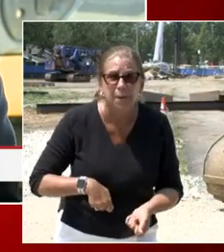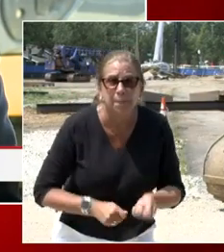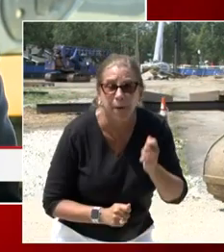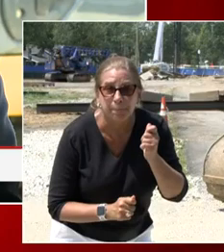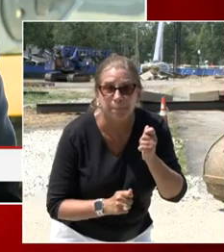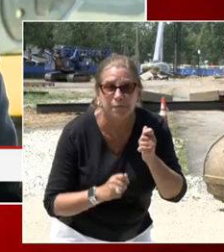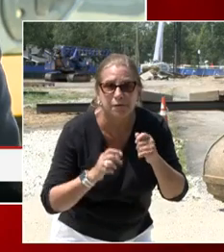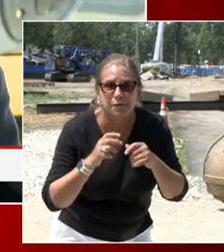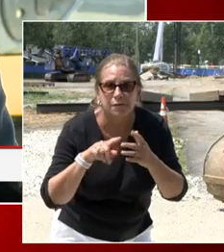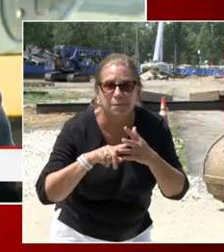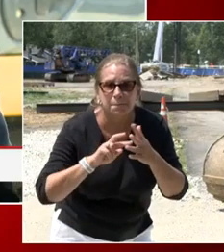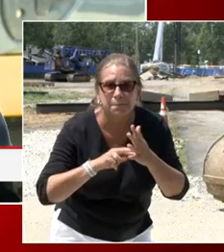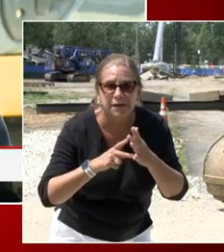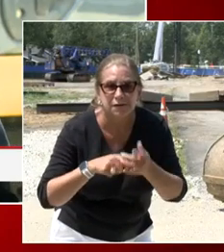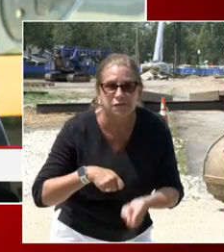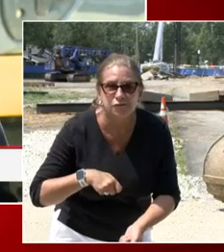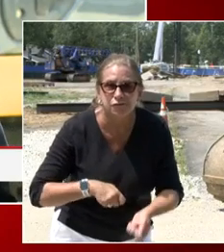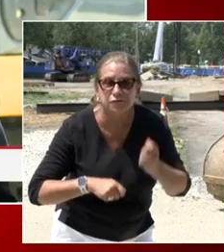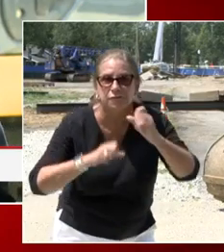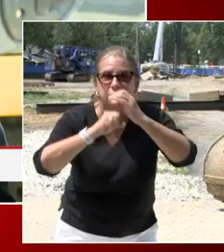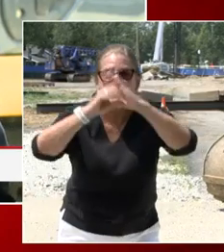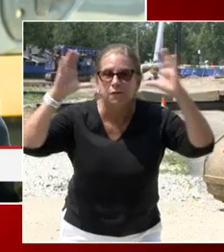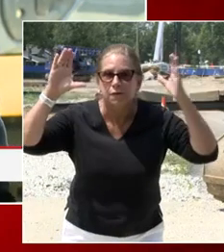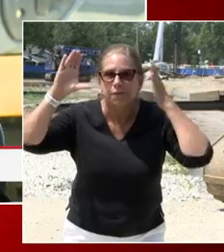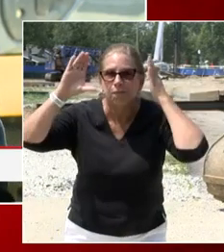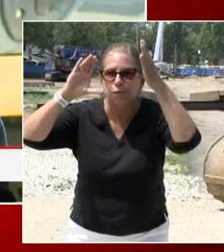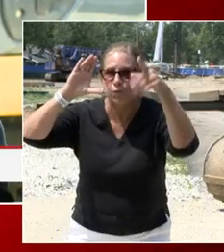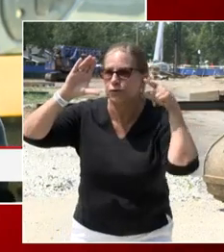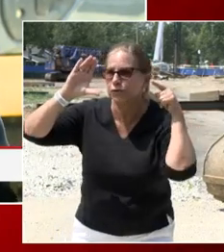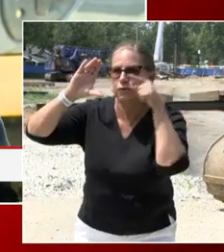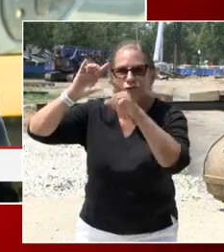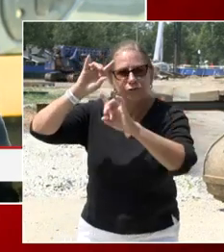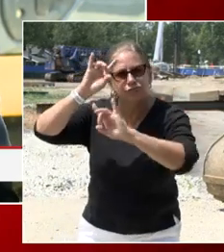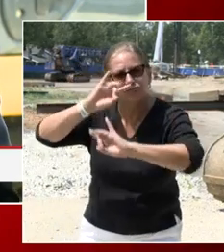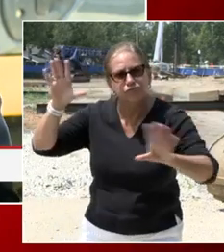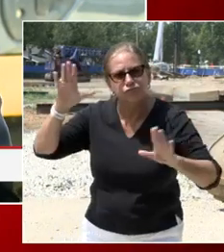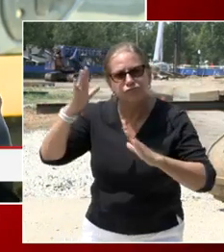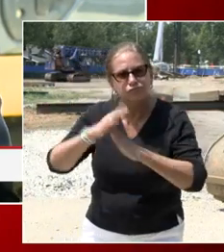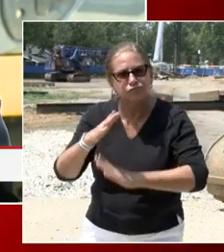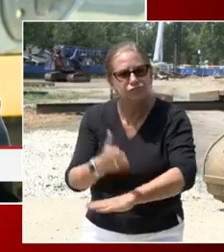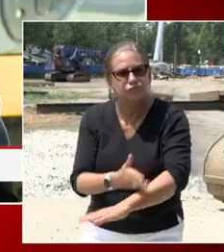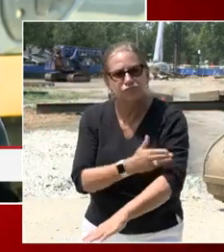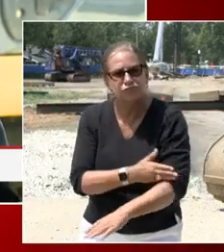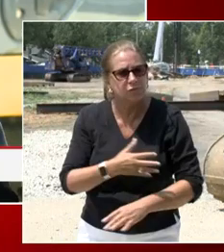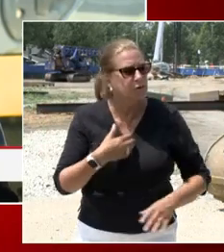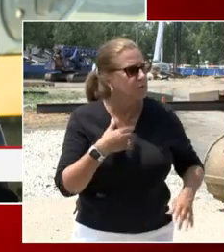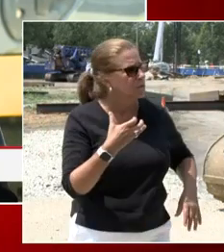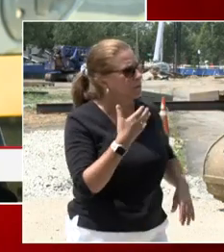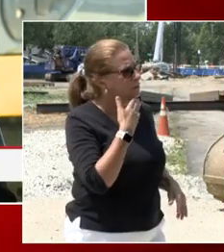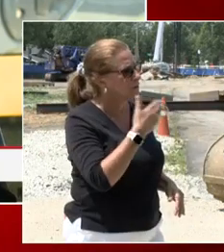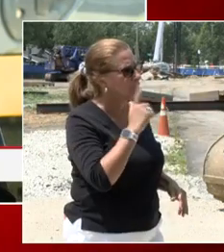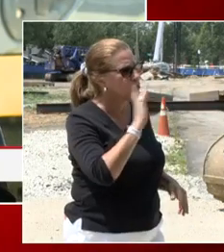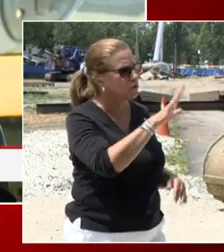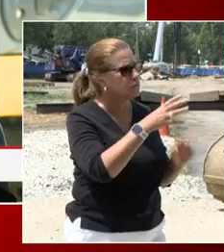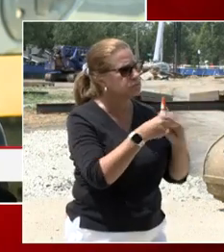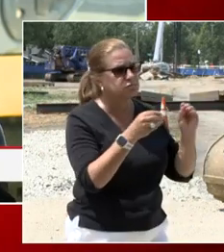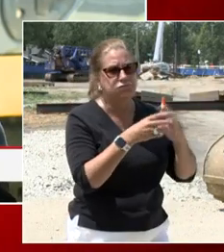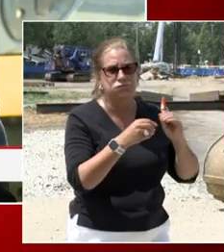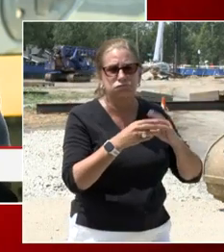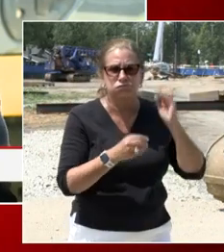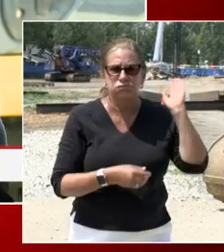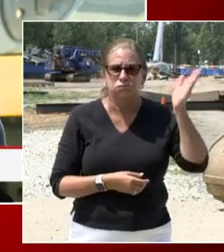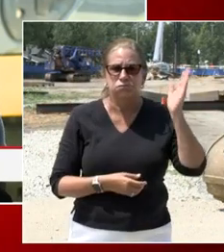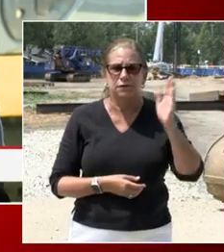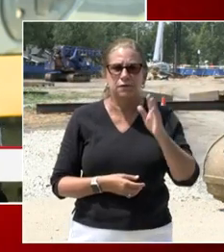are improved, and thank you for your testimony earlier, where lives are enriched and where lives are saved.